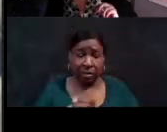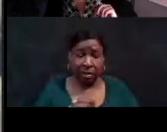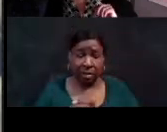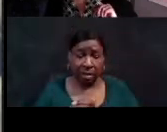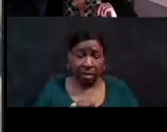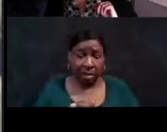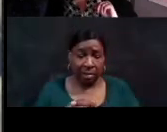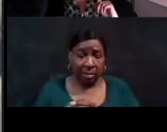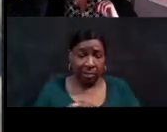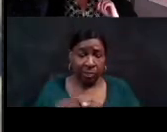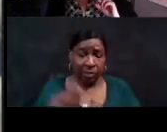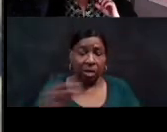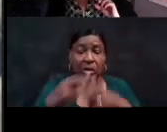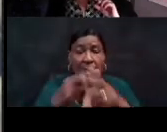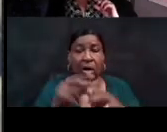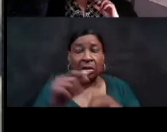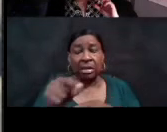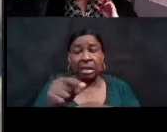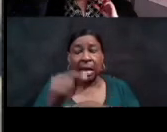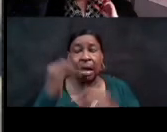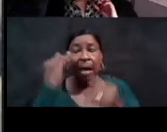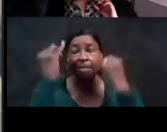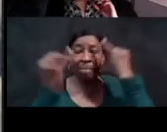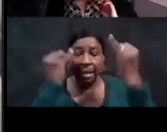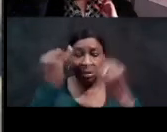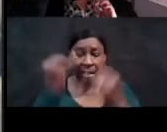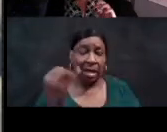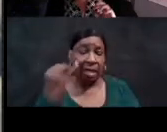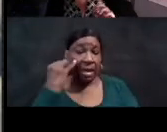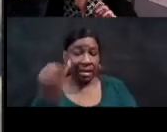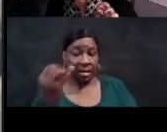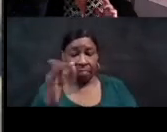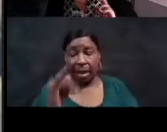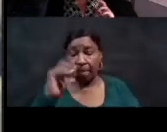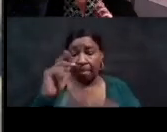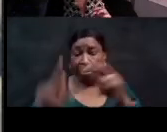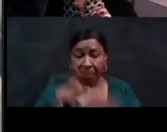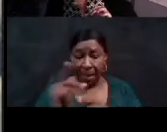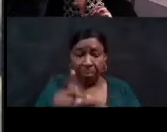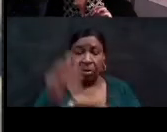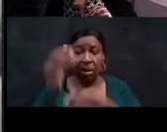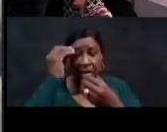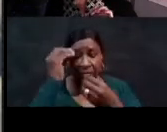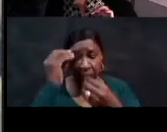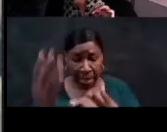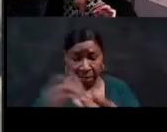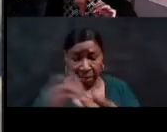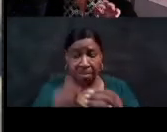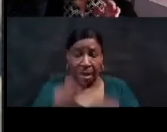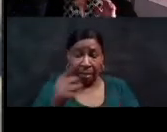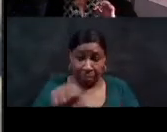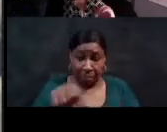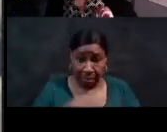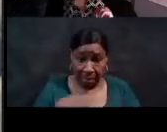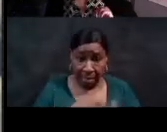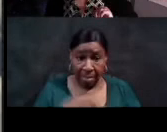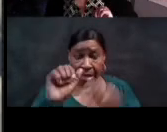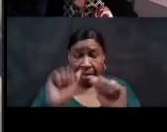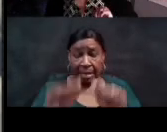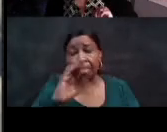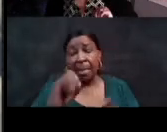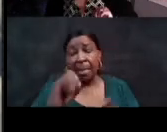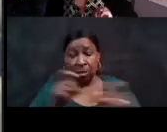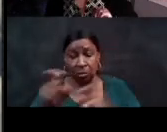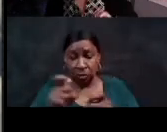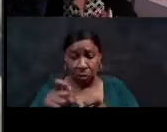the insular imagination, the idea that people, information about them, can be controlled